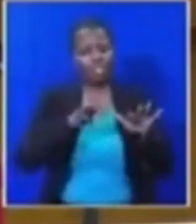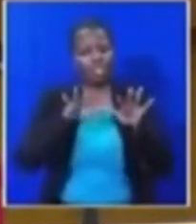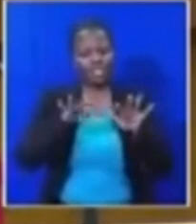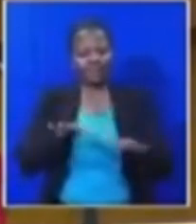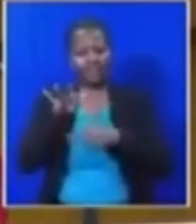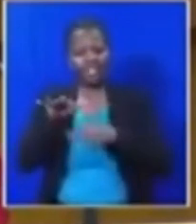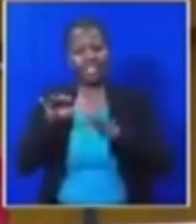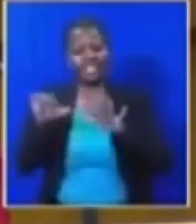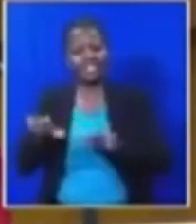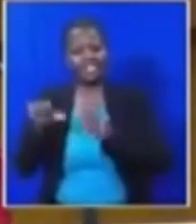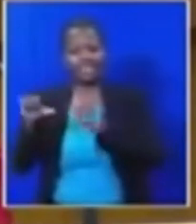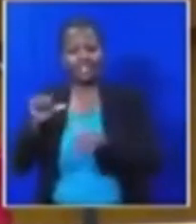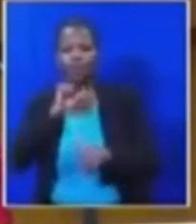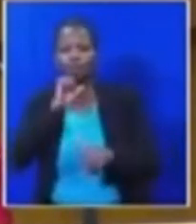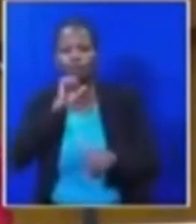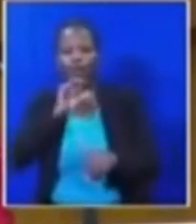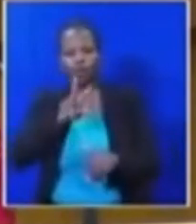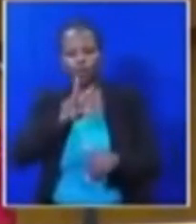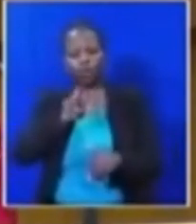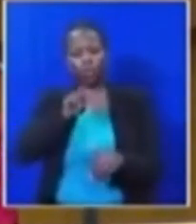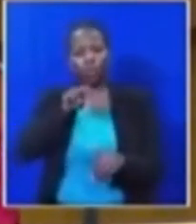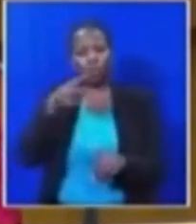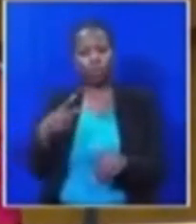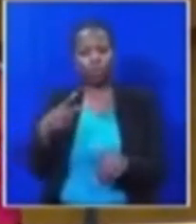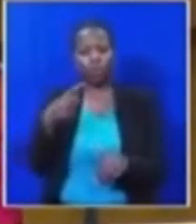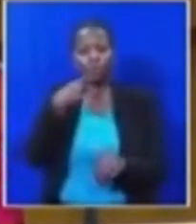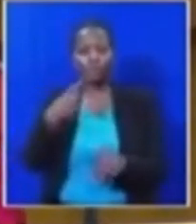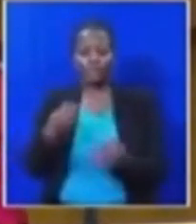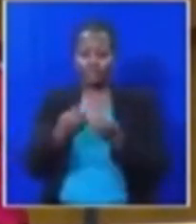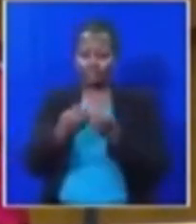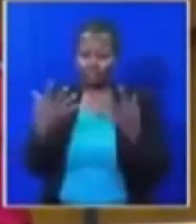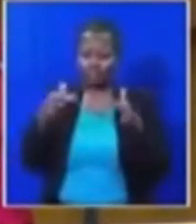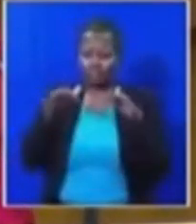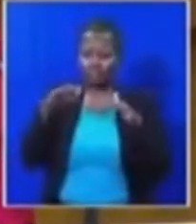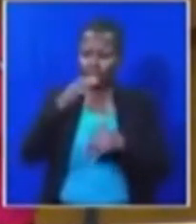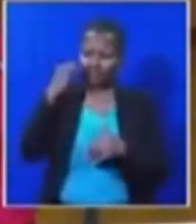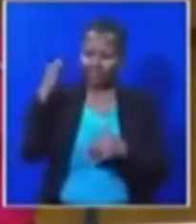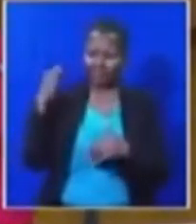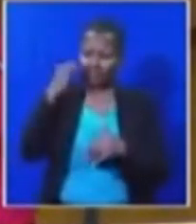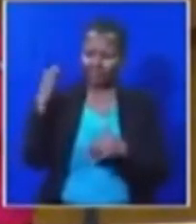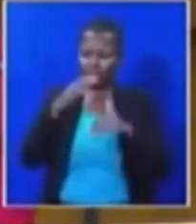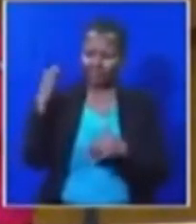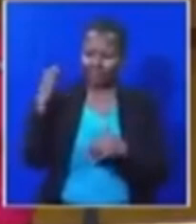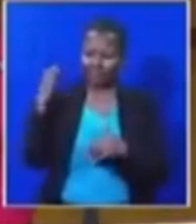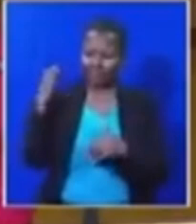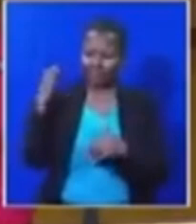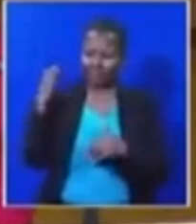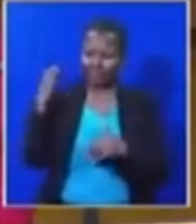2012 reveal strongly that massacre of Marikana, it was a premeditated